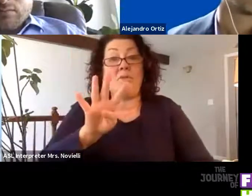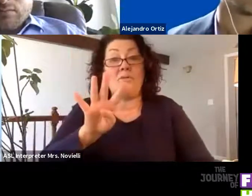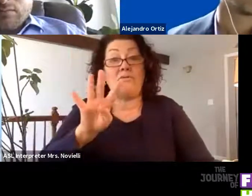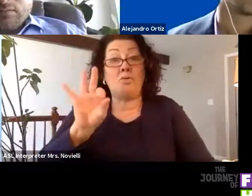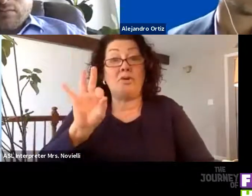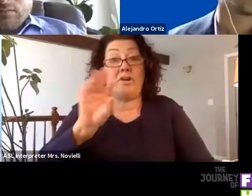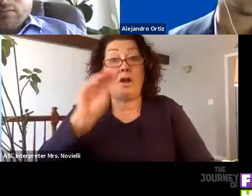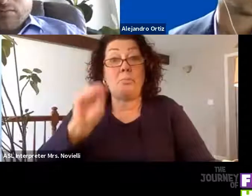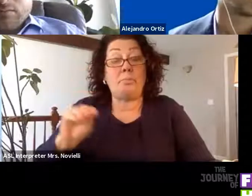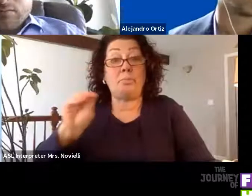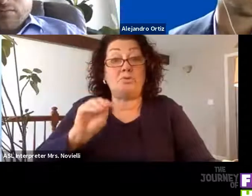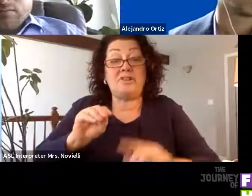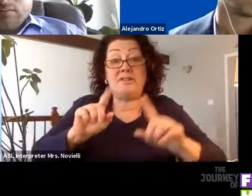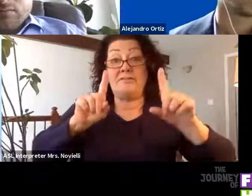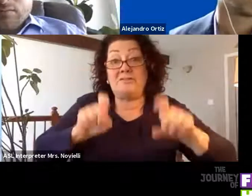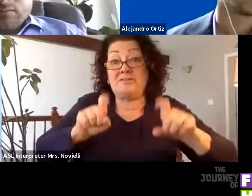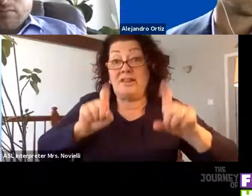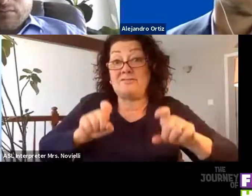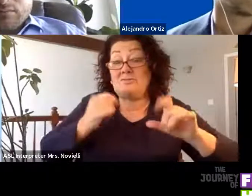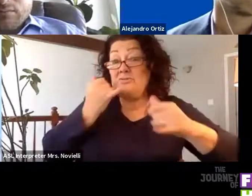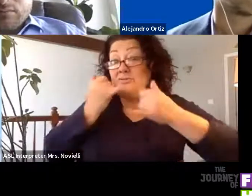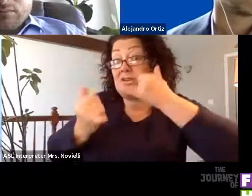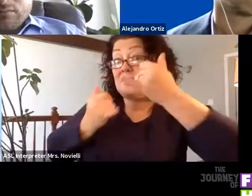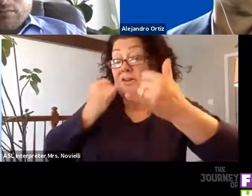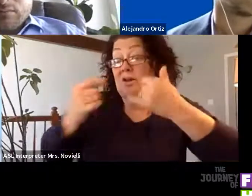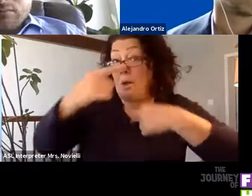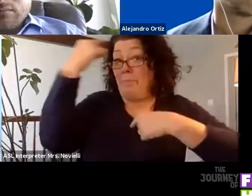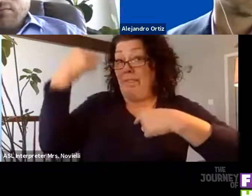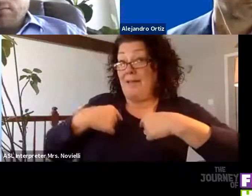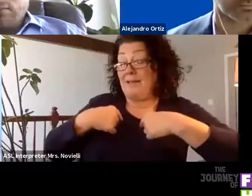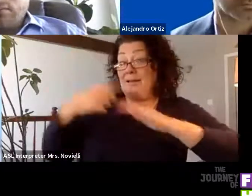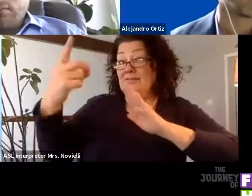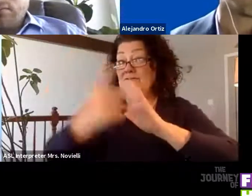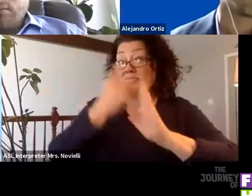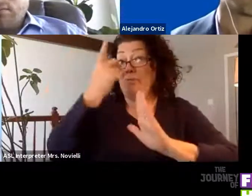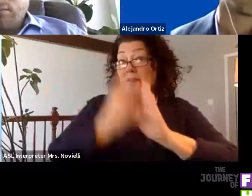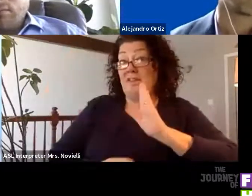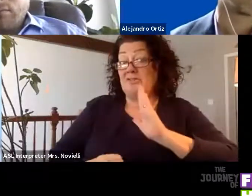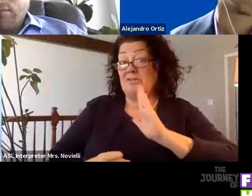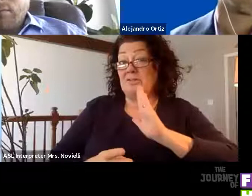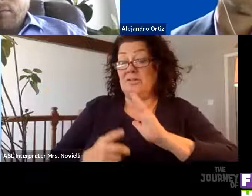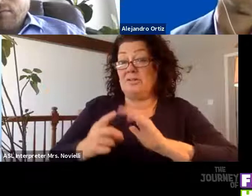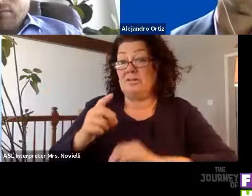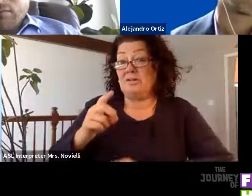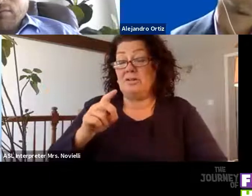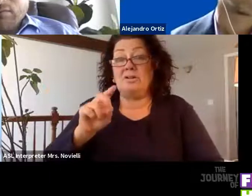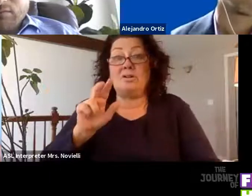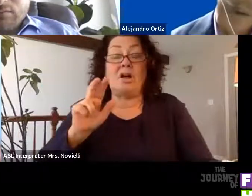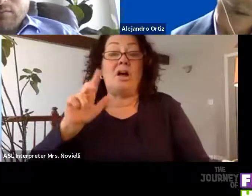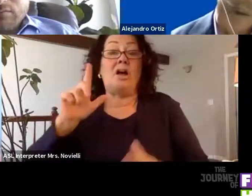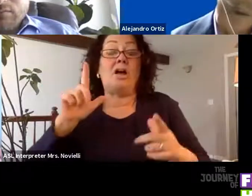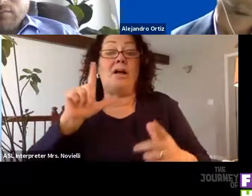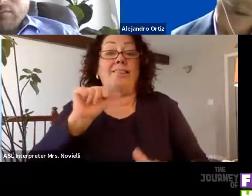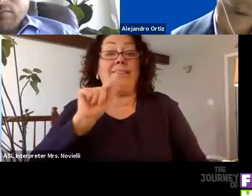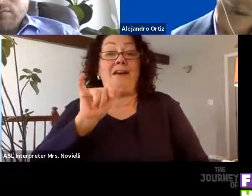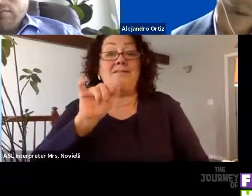testers who were Black were discriminated against. That's almost half. 39 for the Latinx folks